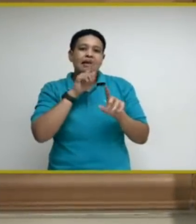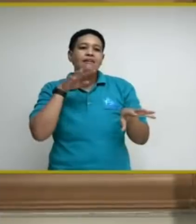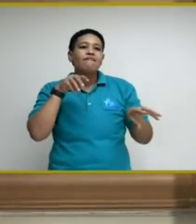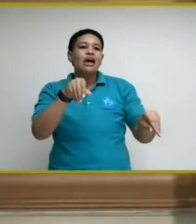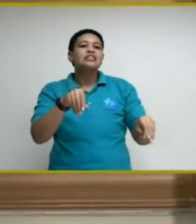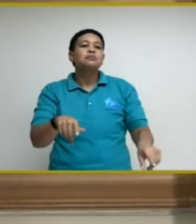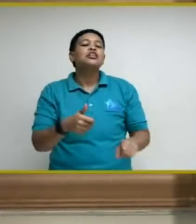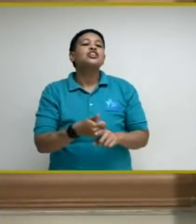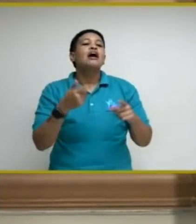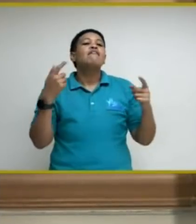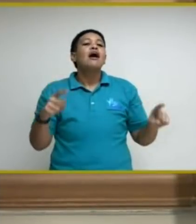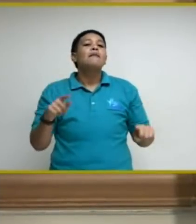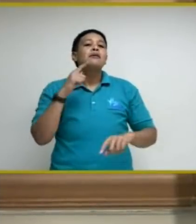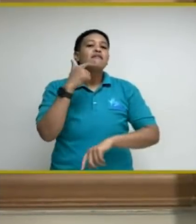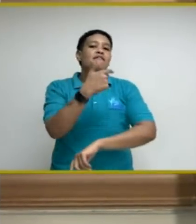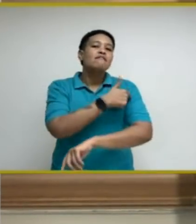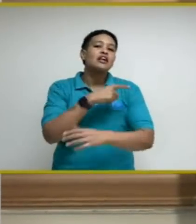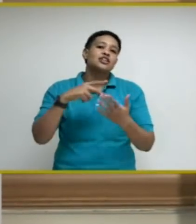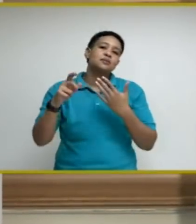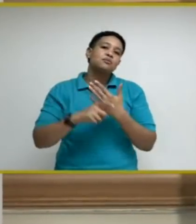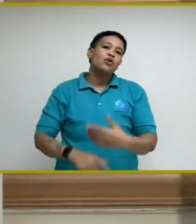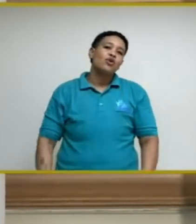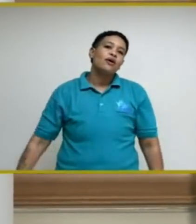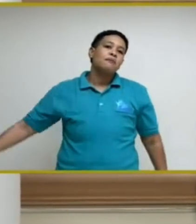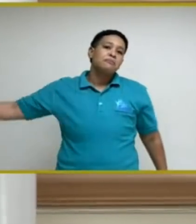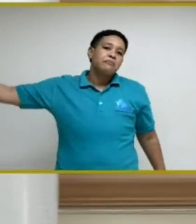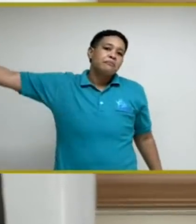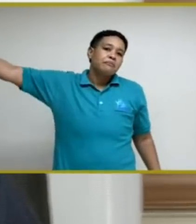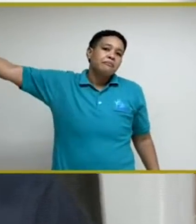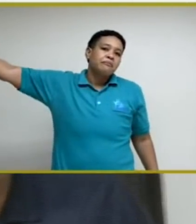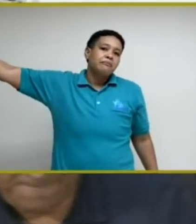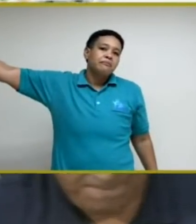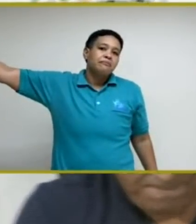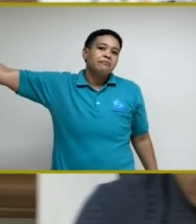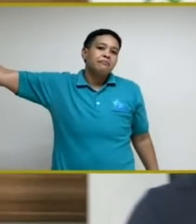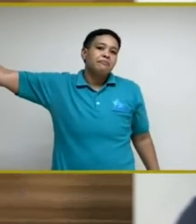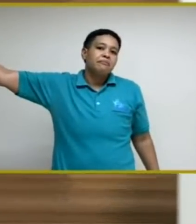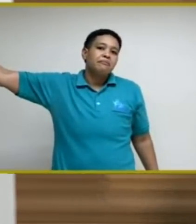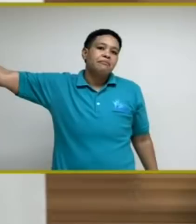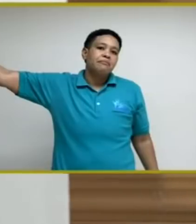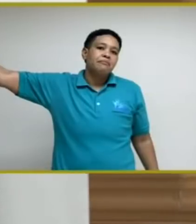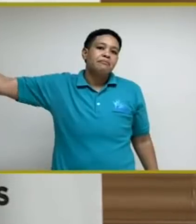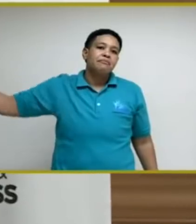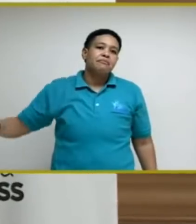expenditure of the vaccination program. Thank you. Yes.